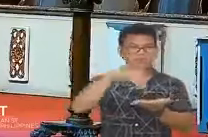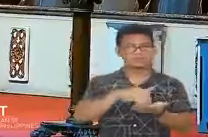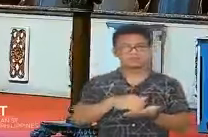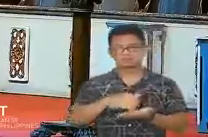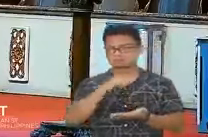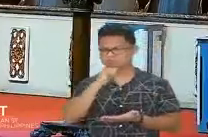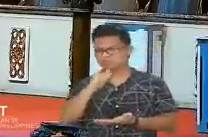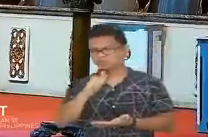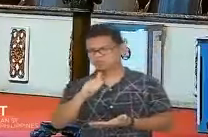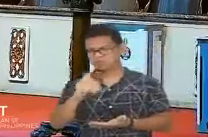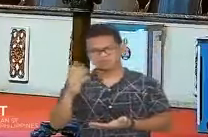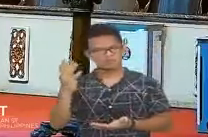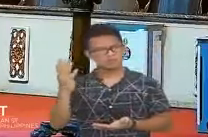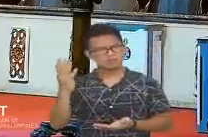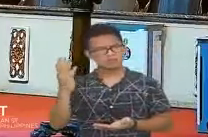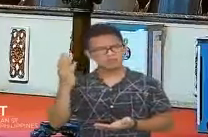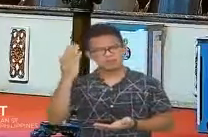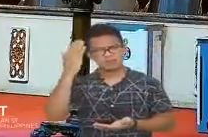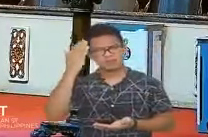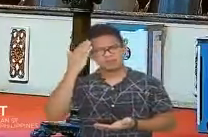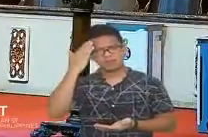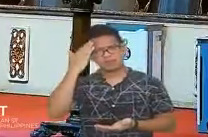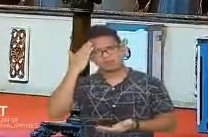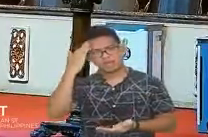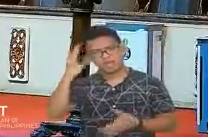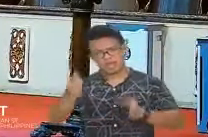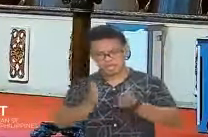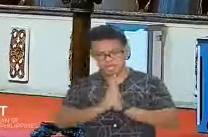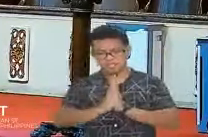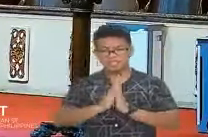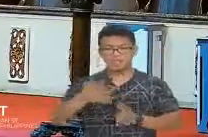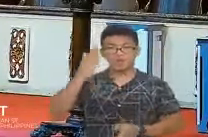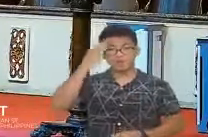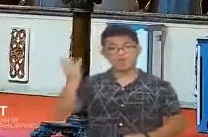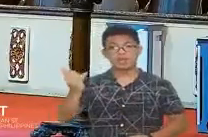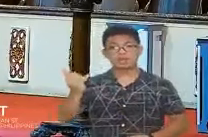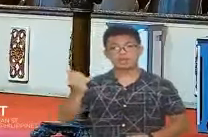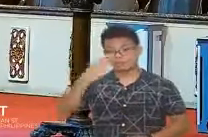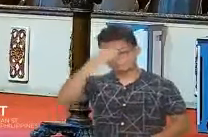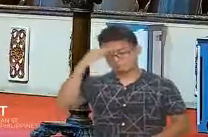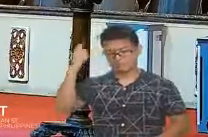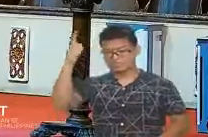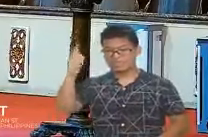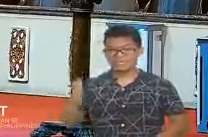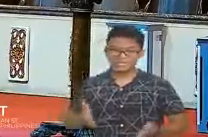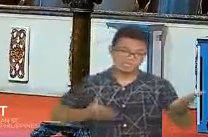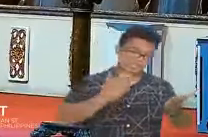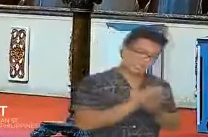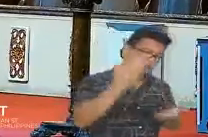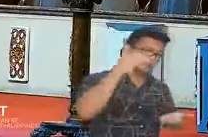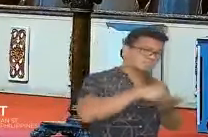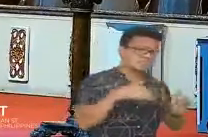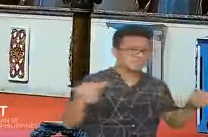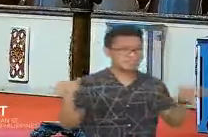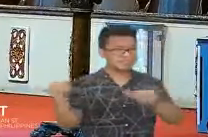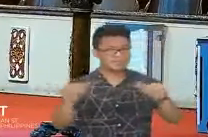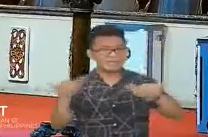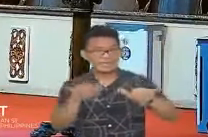nagkatinga. Kaya inigbalik sa Ginoo, He will come as a thief in the night. Why